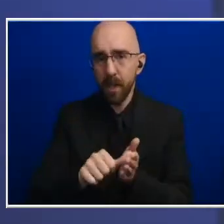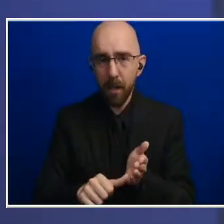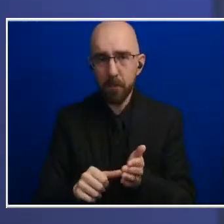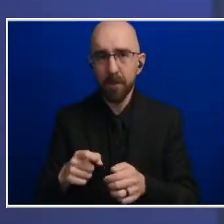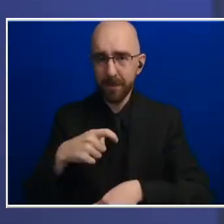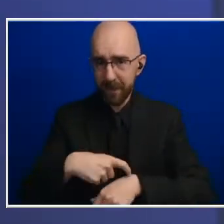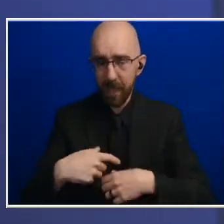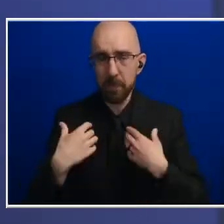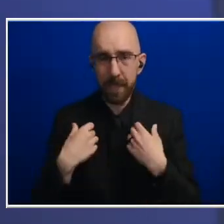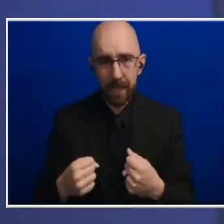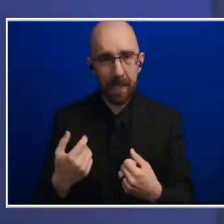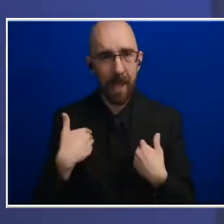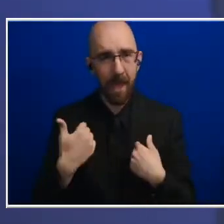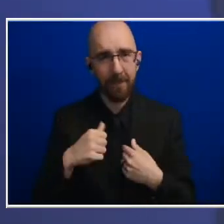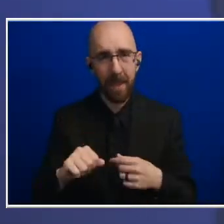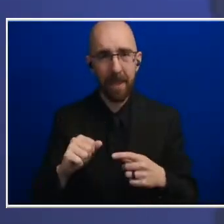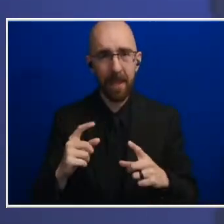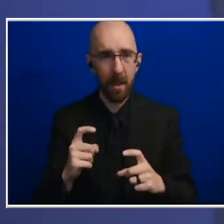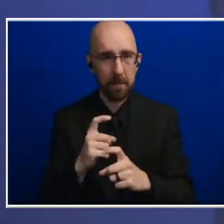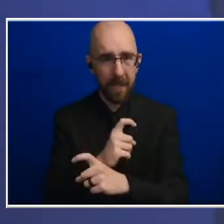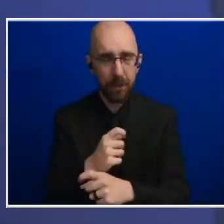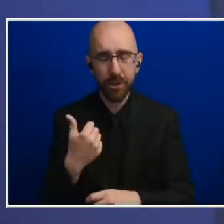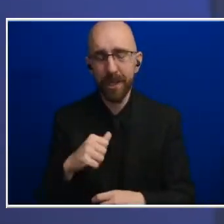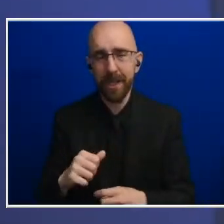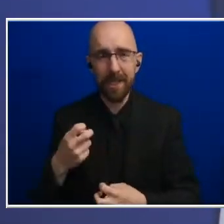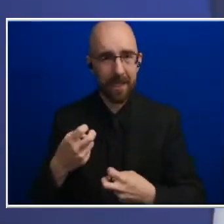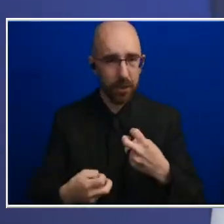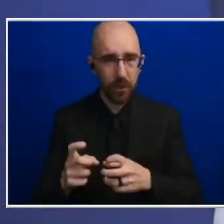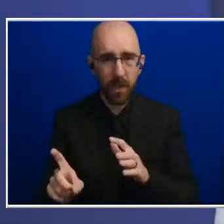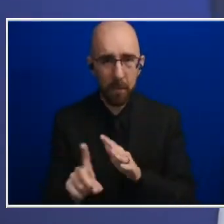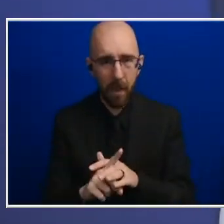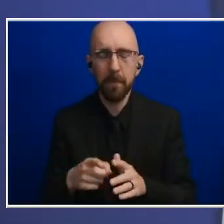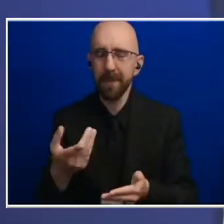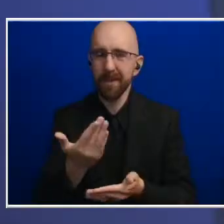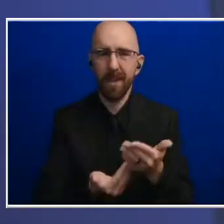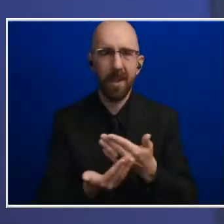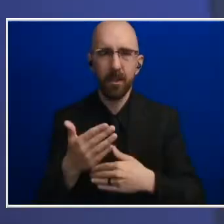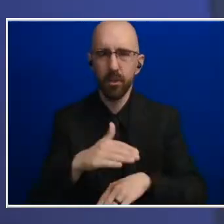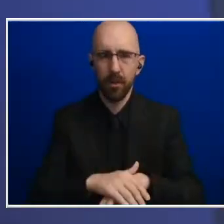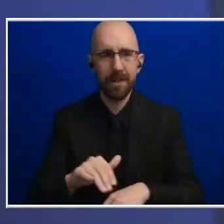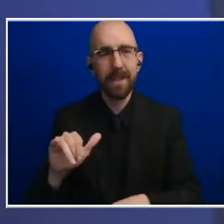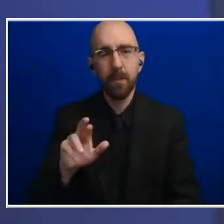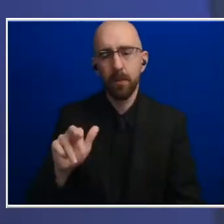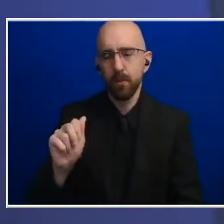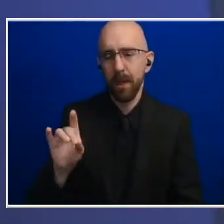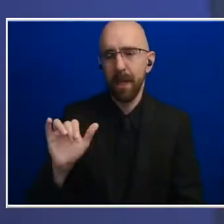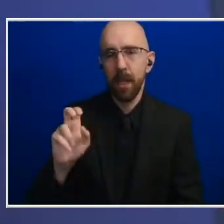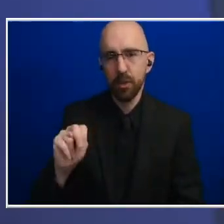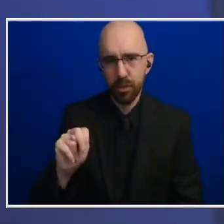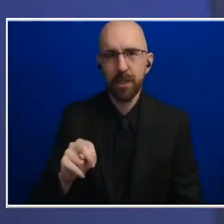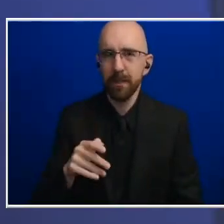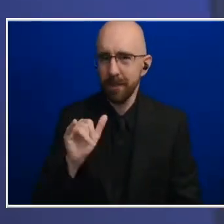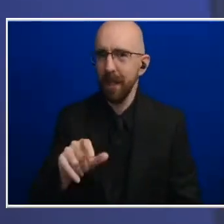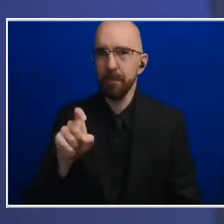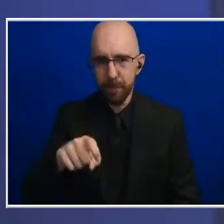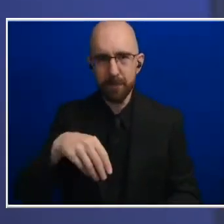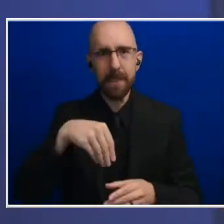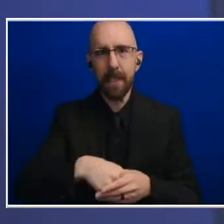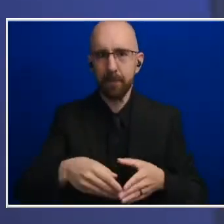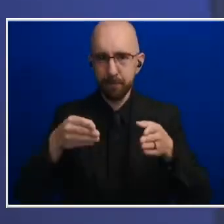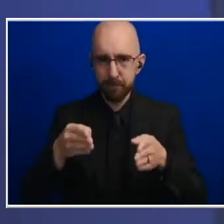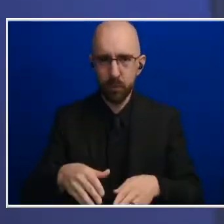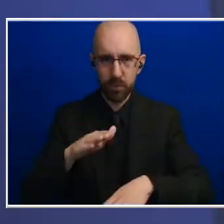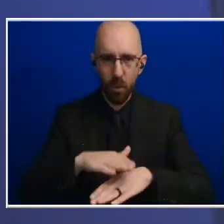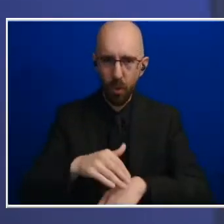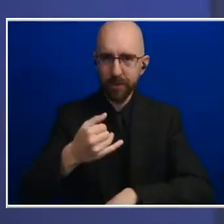any complications, any issues, that's a hands-on thing. Similar with radiation oncology, that is have to be in-person, on-site